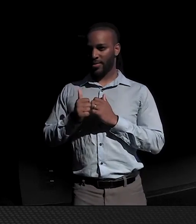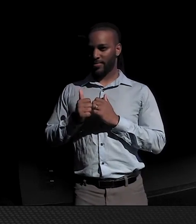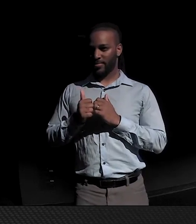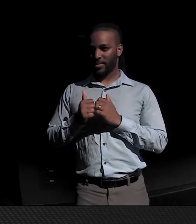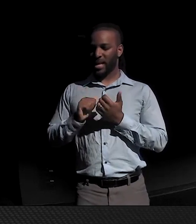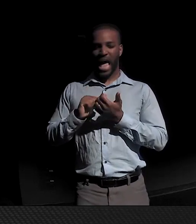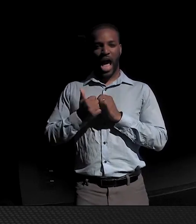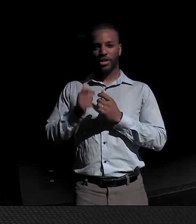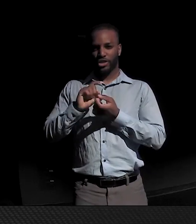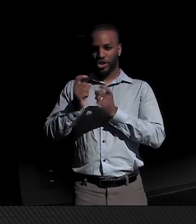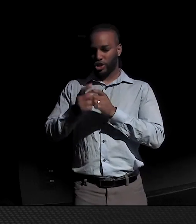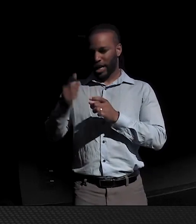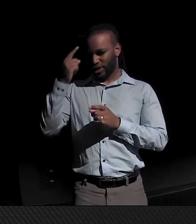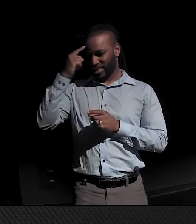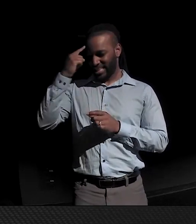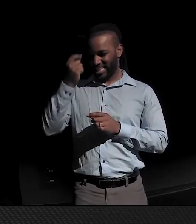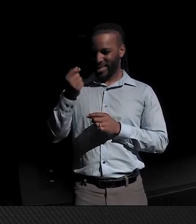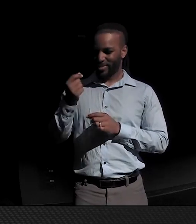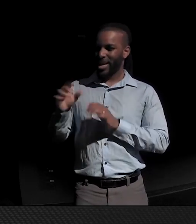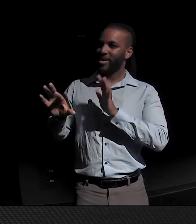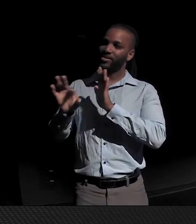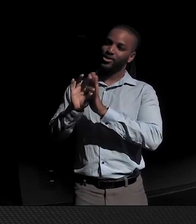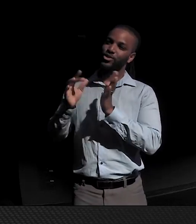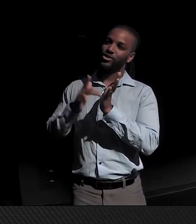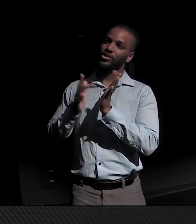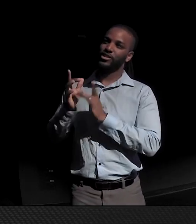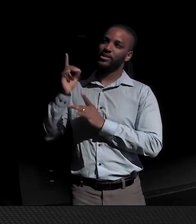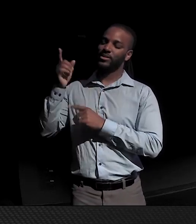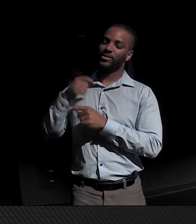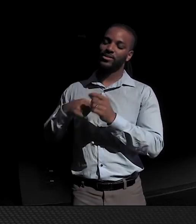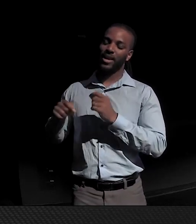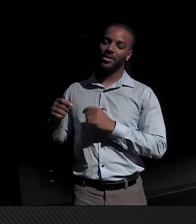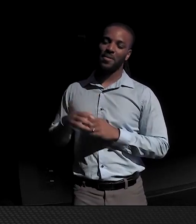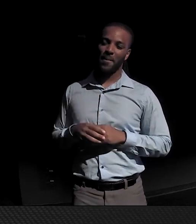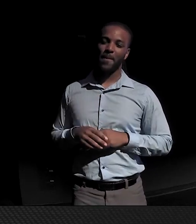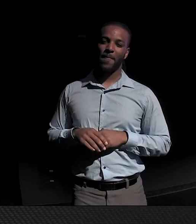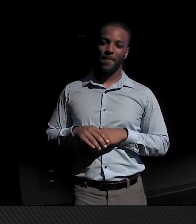How do you just change your thinking a little bit and choose Jesus instead?